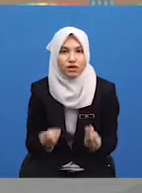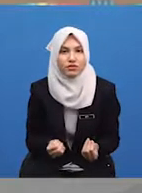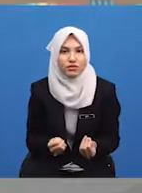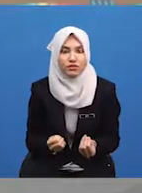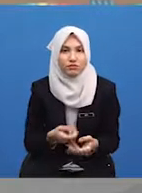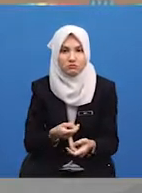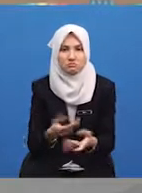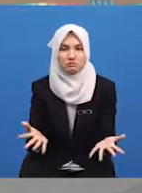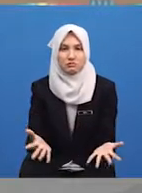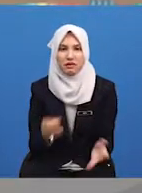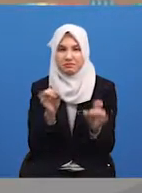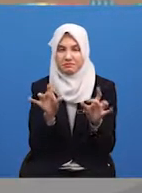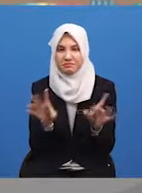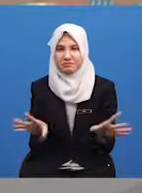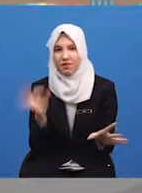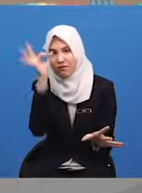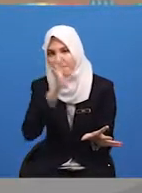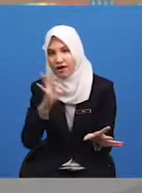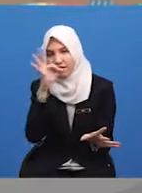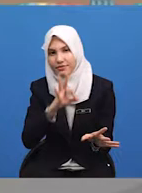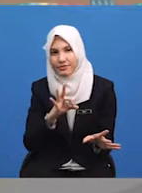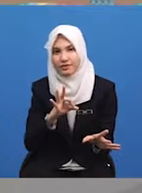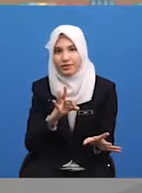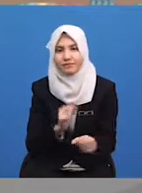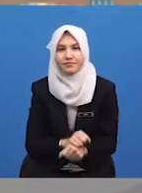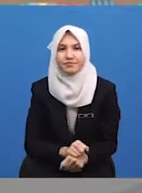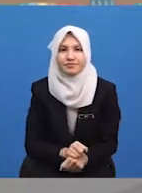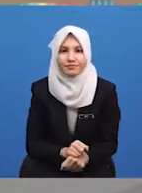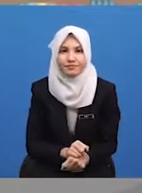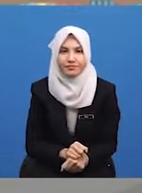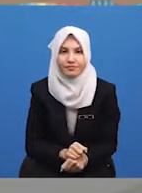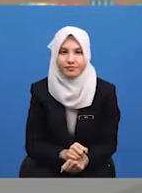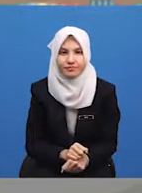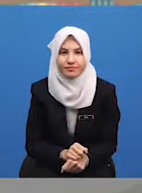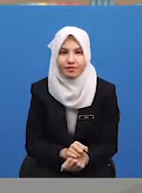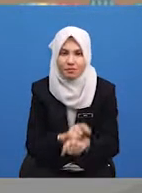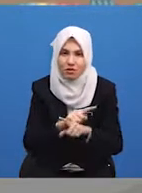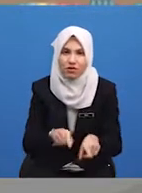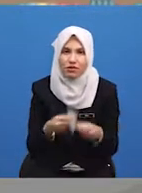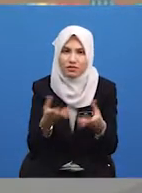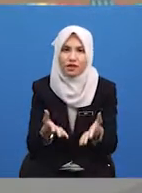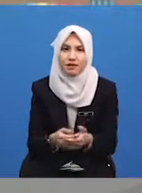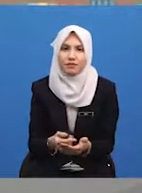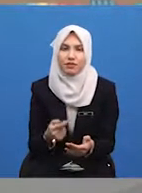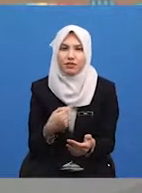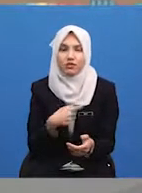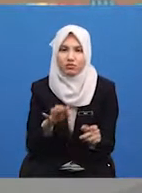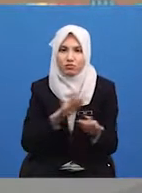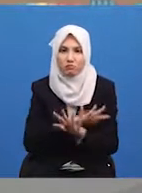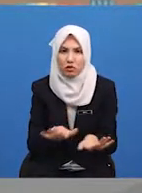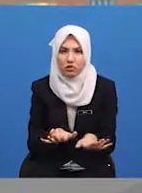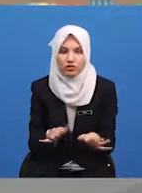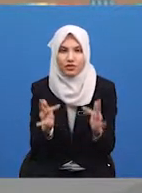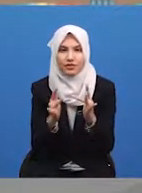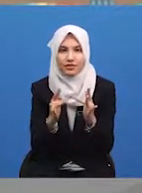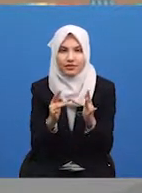spread hatred or find someone who's vulnerable. But you can't just tell me not to go